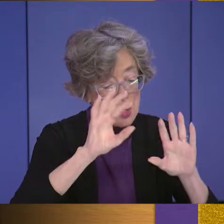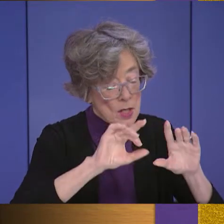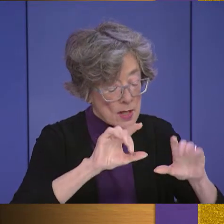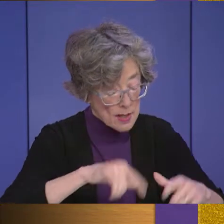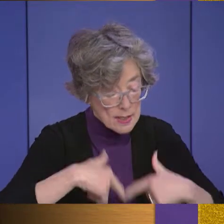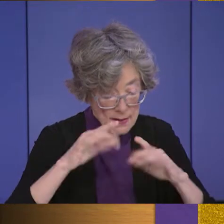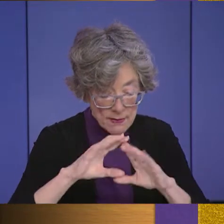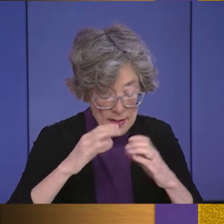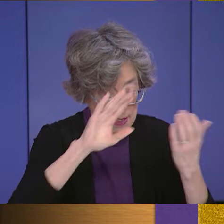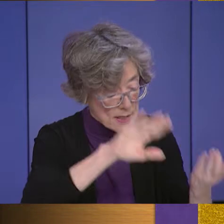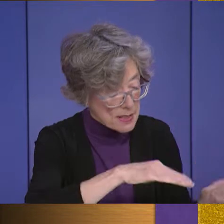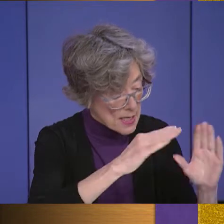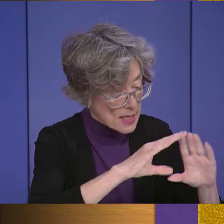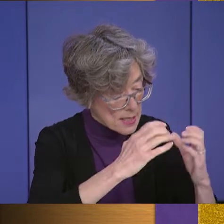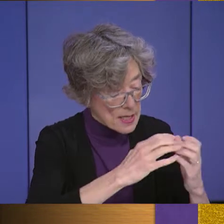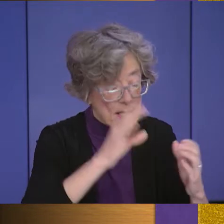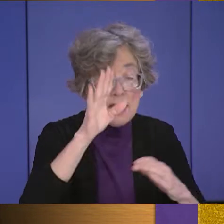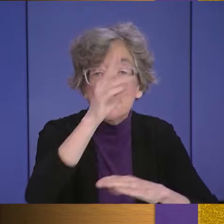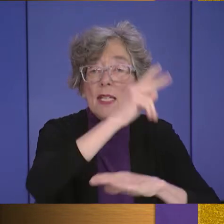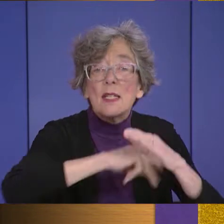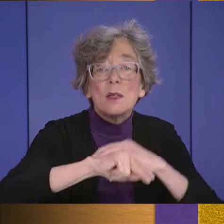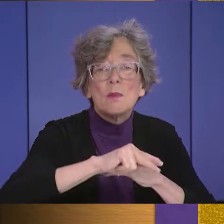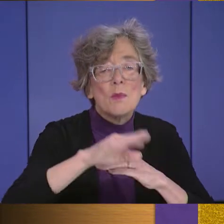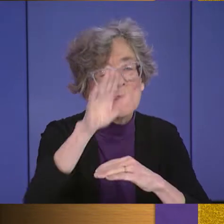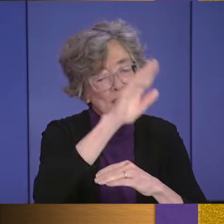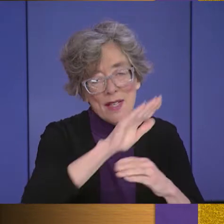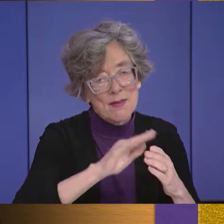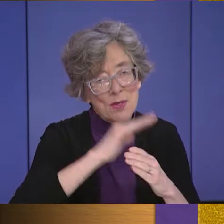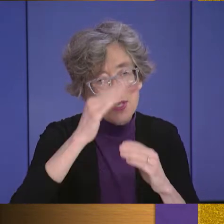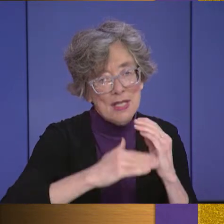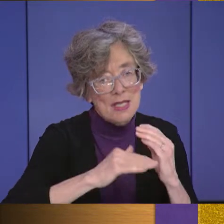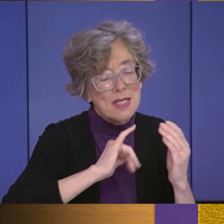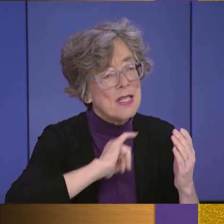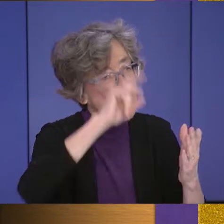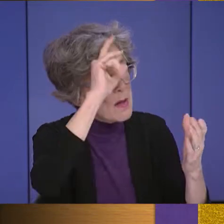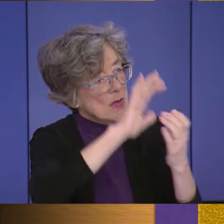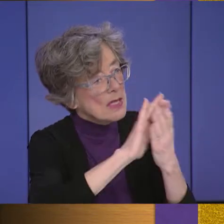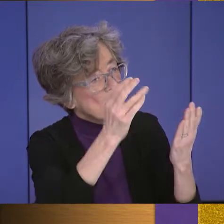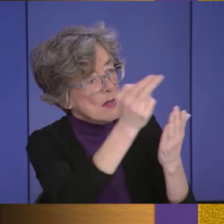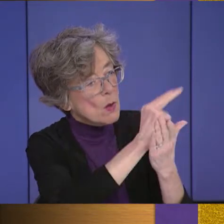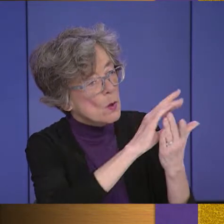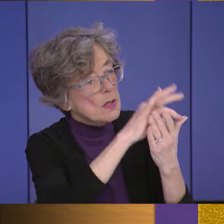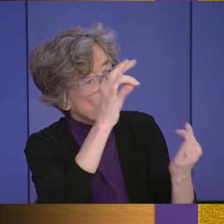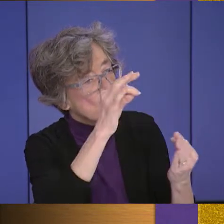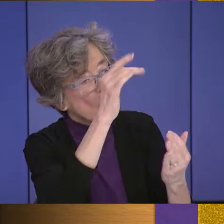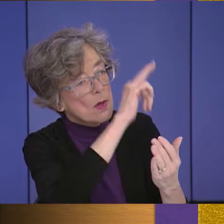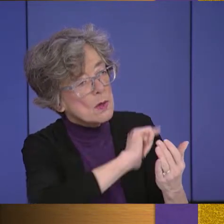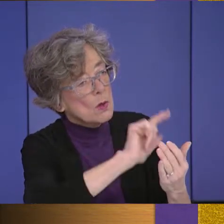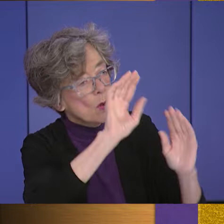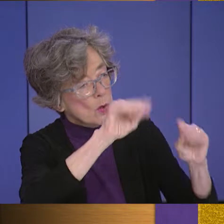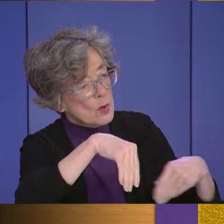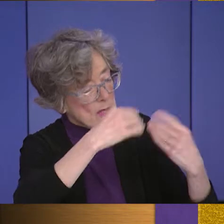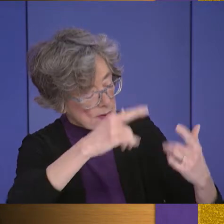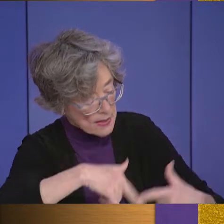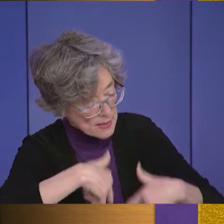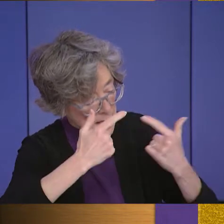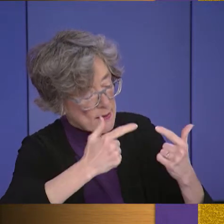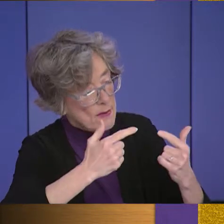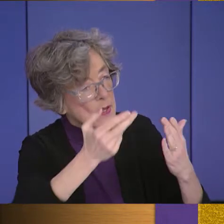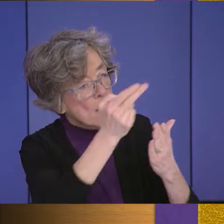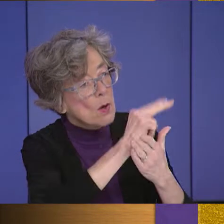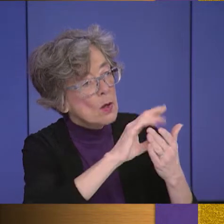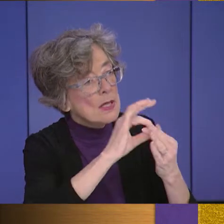and the dead, and his kingdom will have no end. I believe in the Holy Spirit, the Lord, the giver of life,